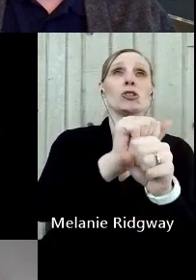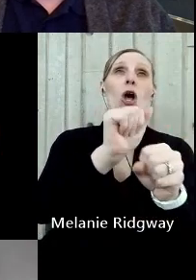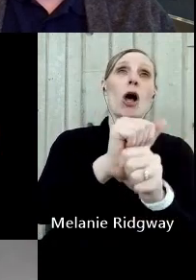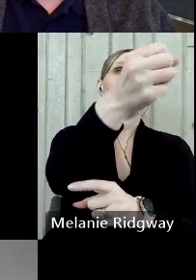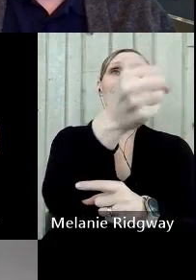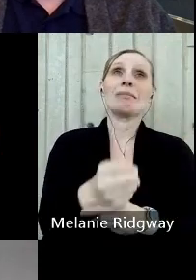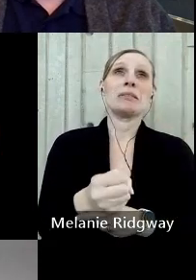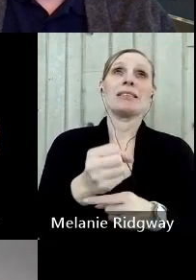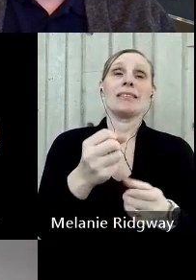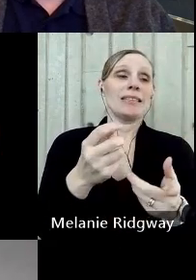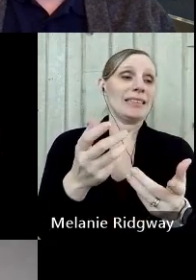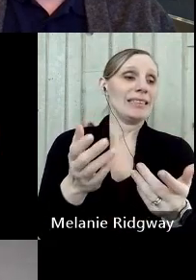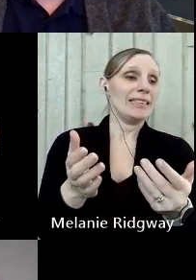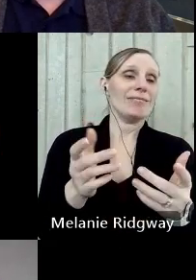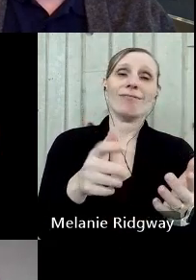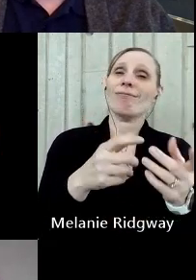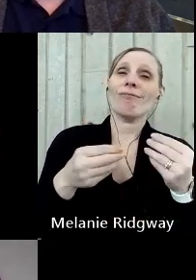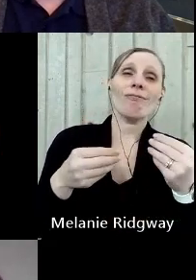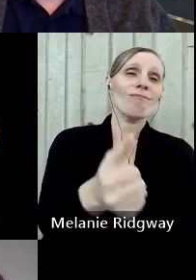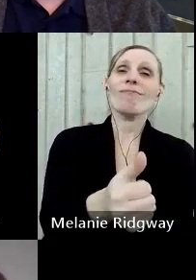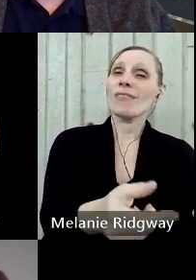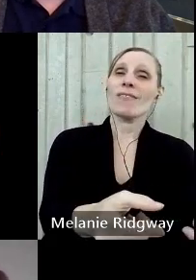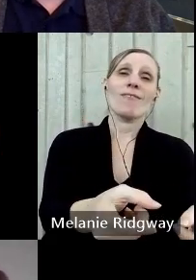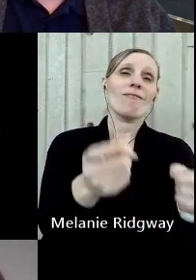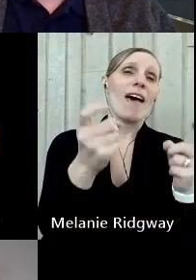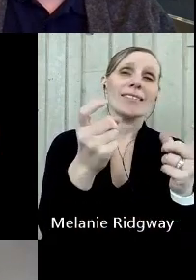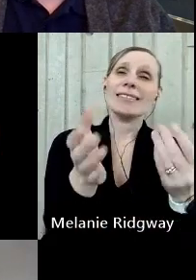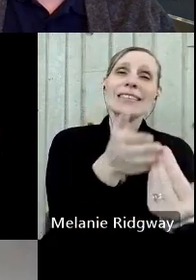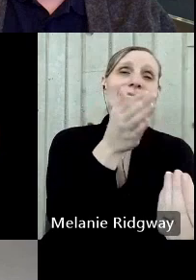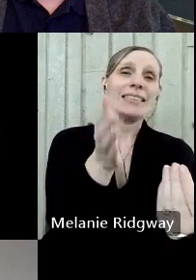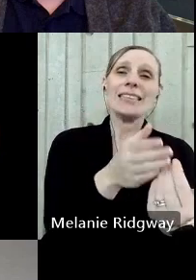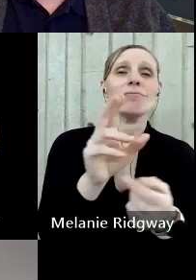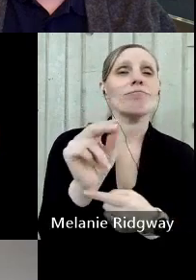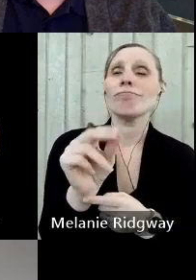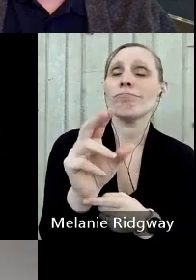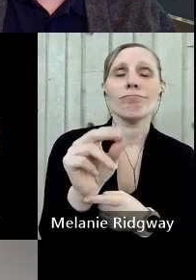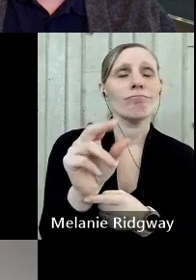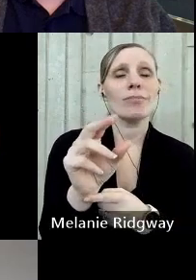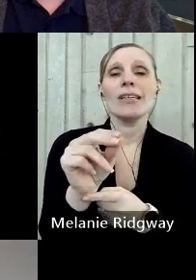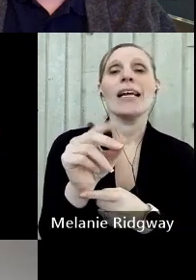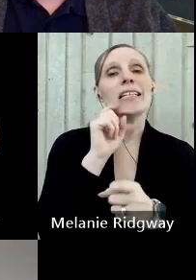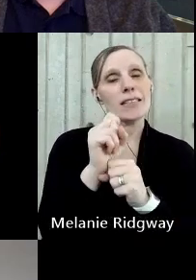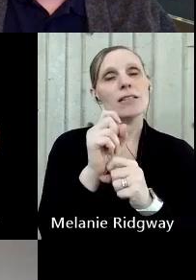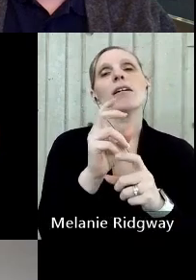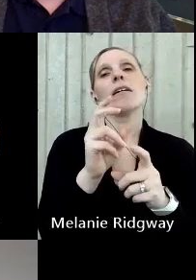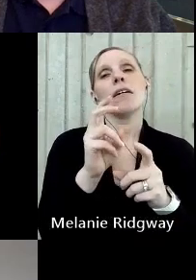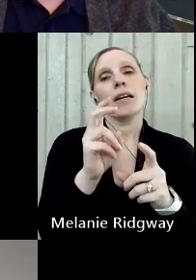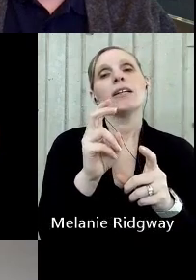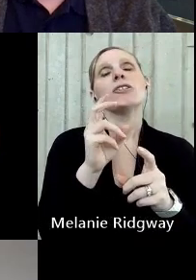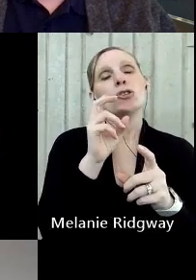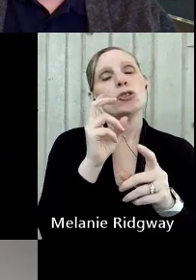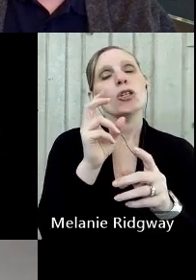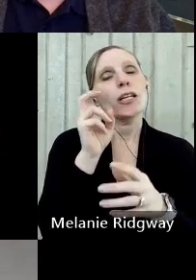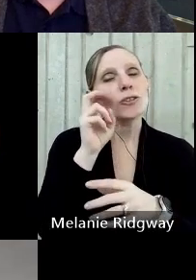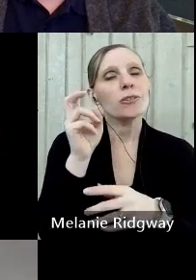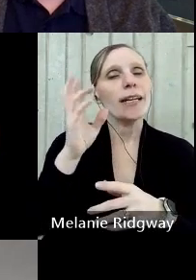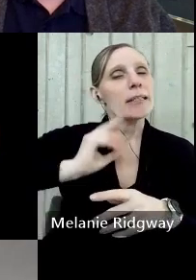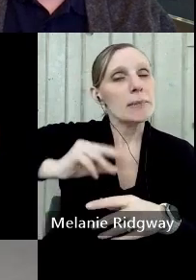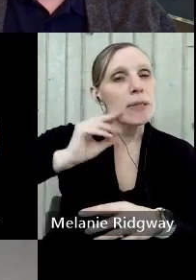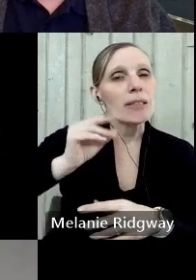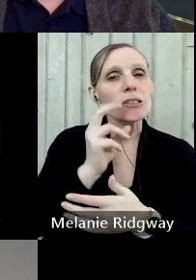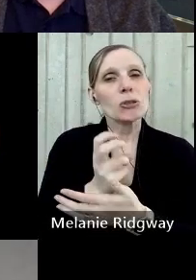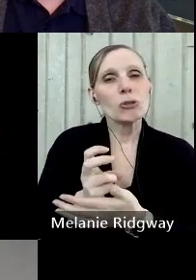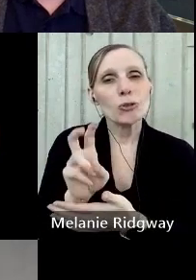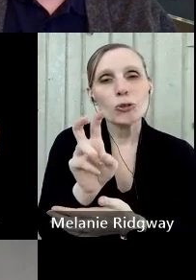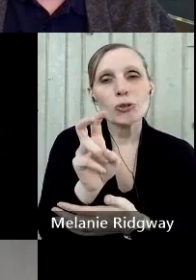the job that they got when they've just finished school. It's a journey. So you're going to get your entry level job. You're going to learn things that you like. You're going to learn things